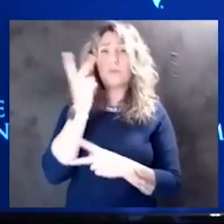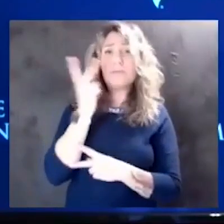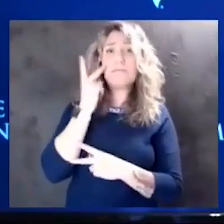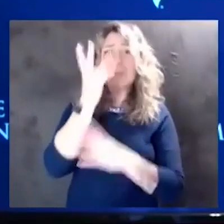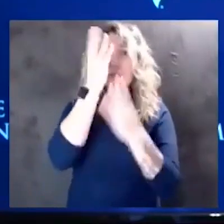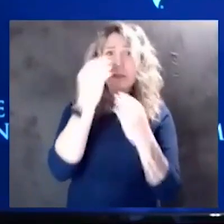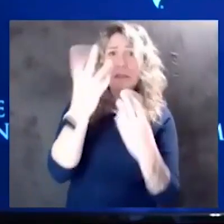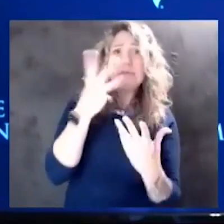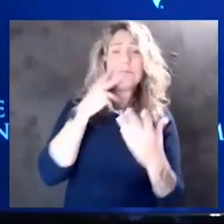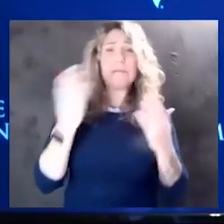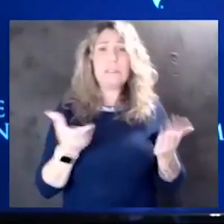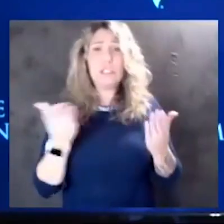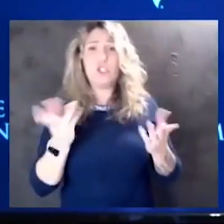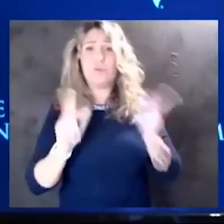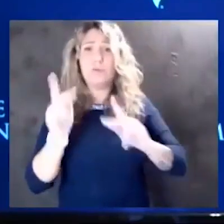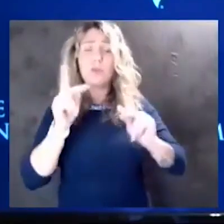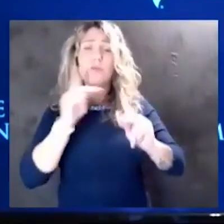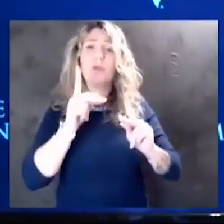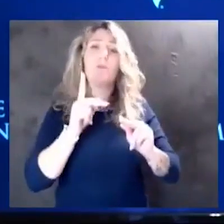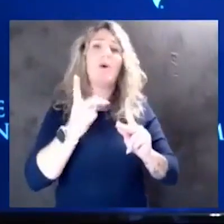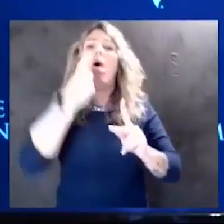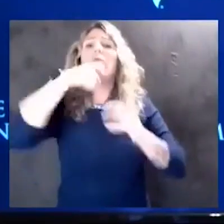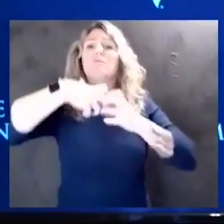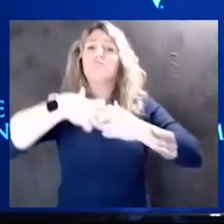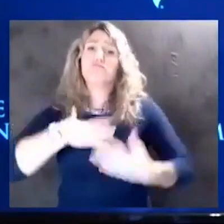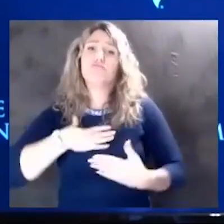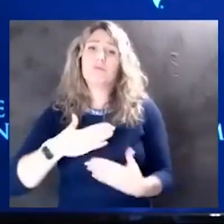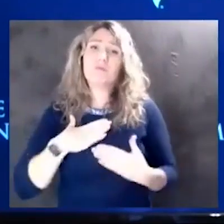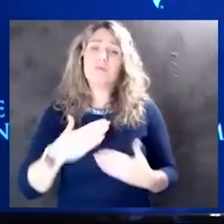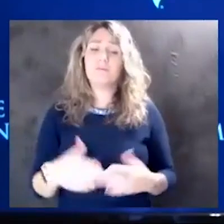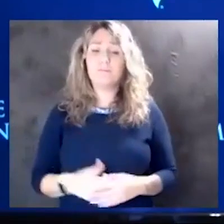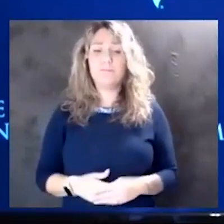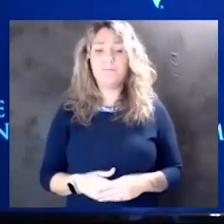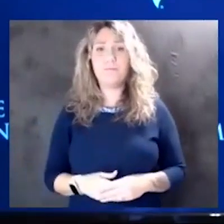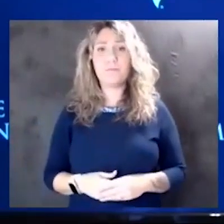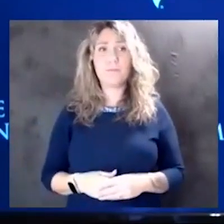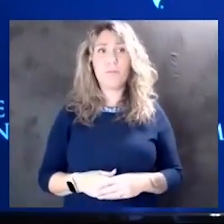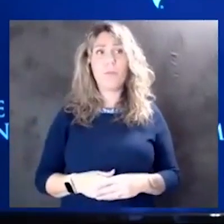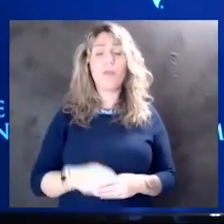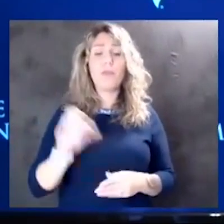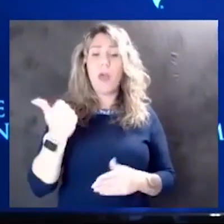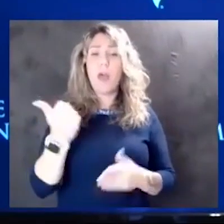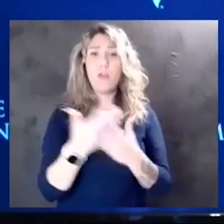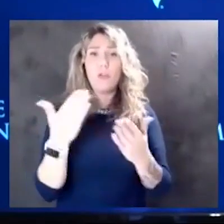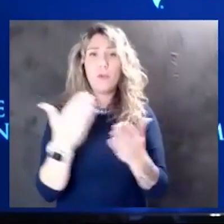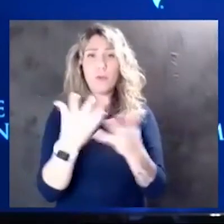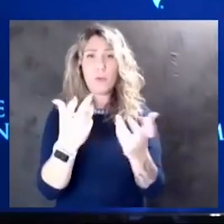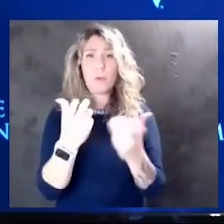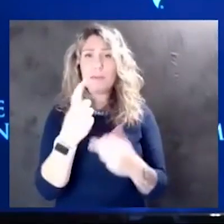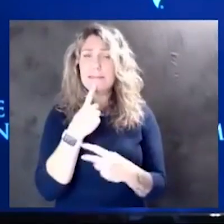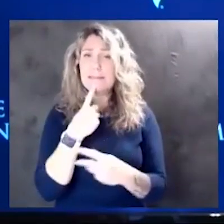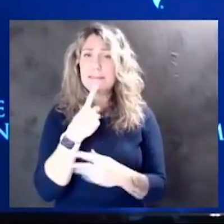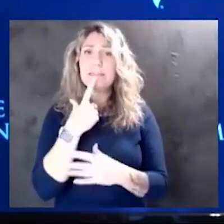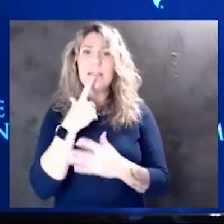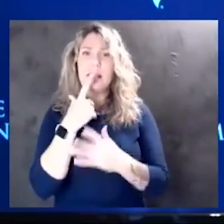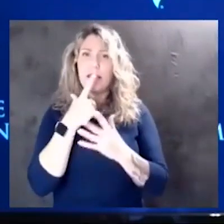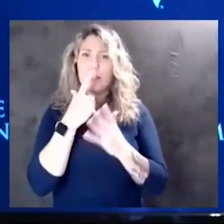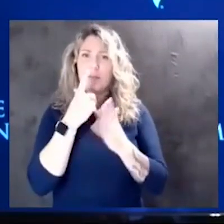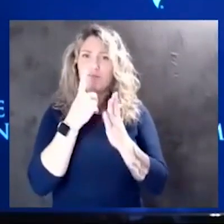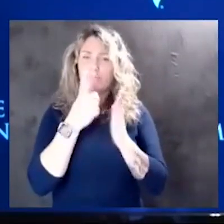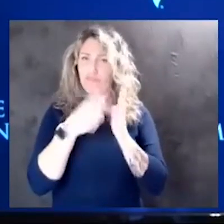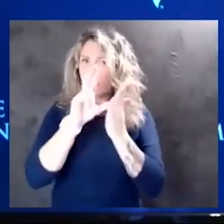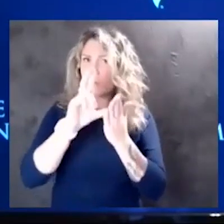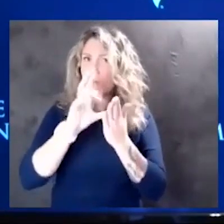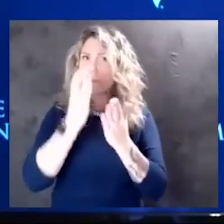who are ventilated. So I think that's a problem. The other thing I will just say is, it's interesting looking at our data. When we did our CMO